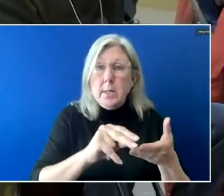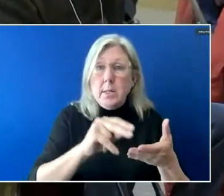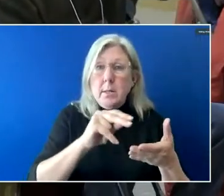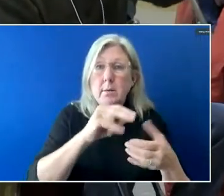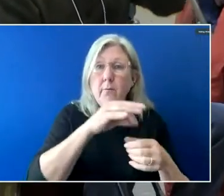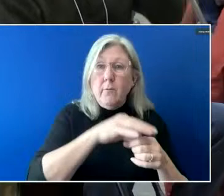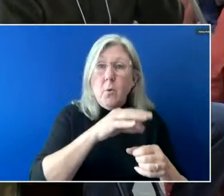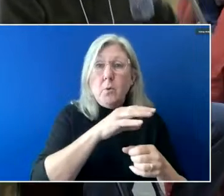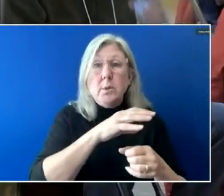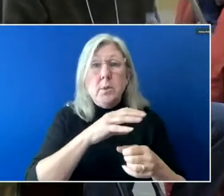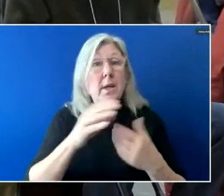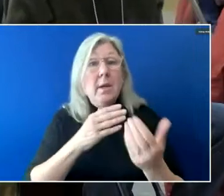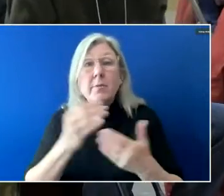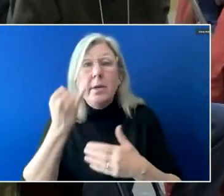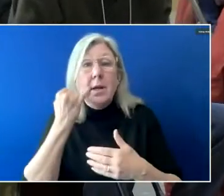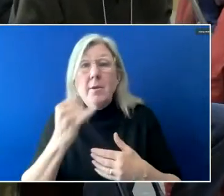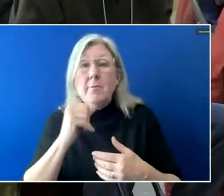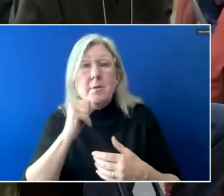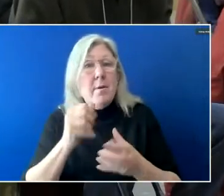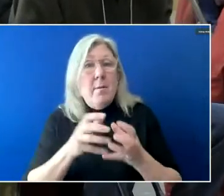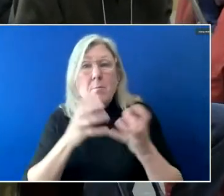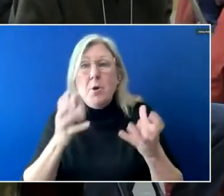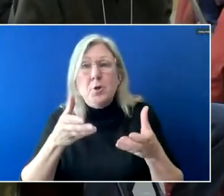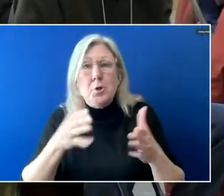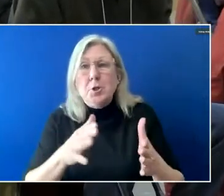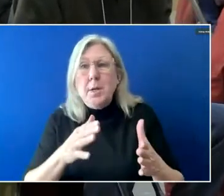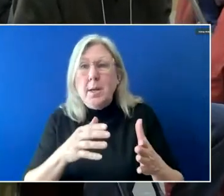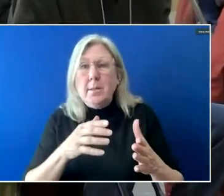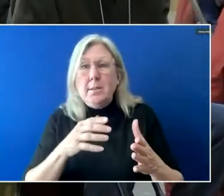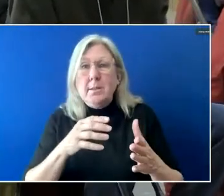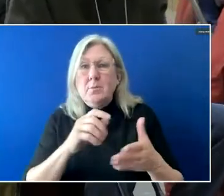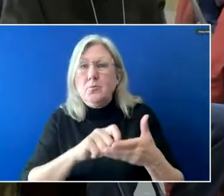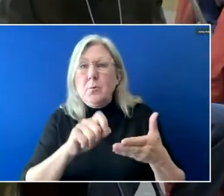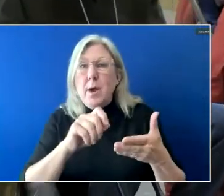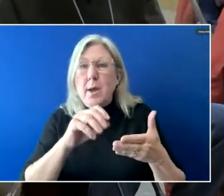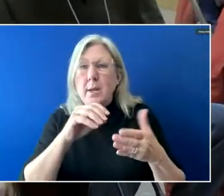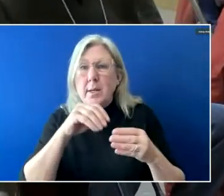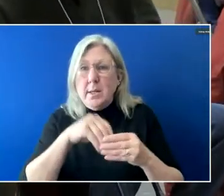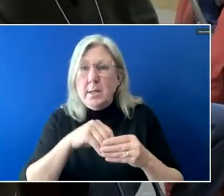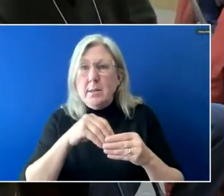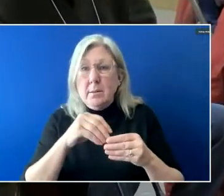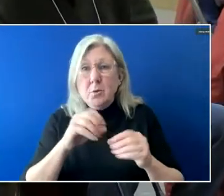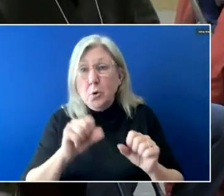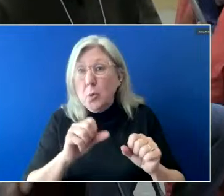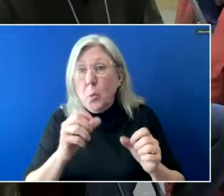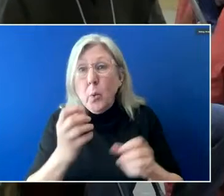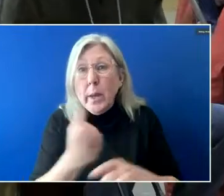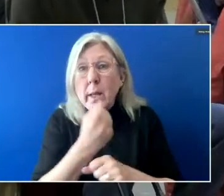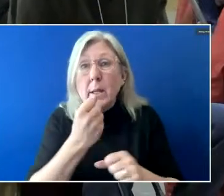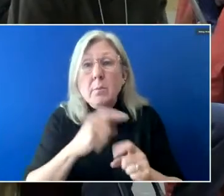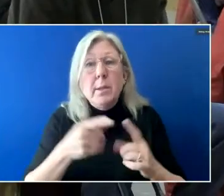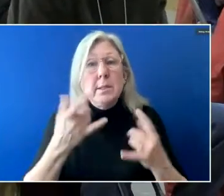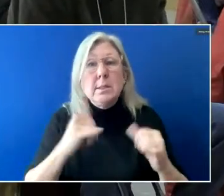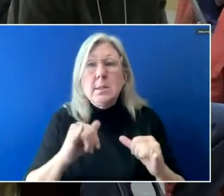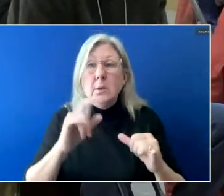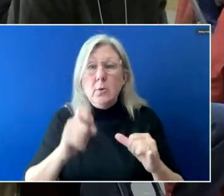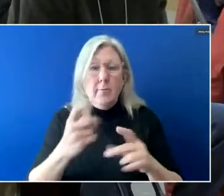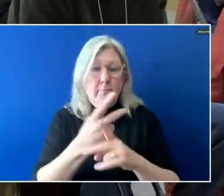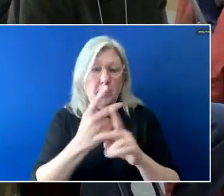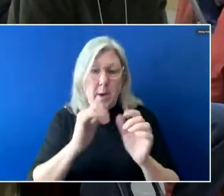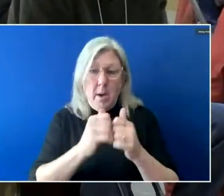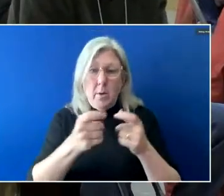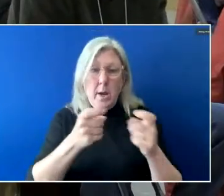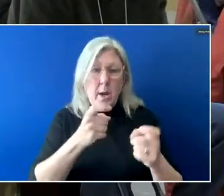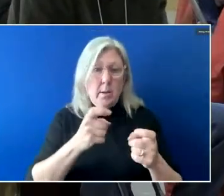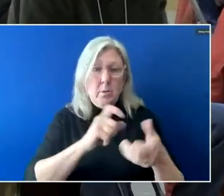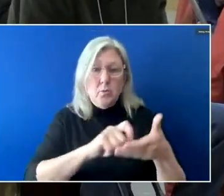ever going to rise to the level of winning uh you still have to deal with the issue of how to handle rins and you're